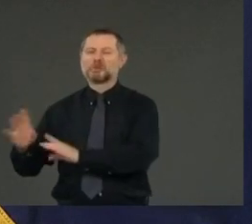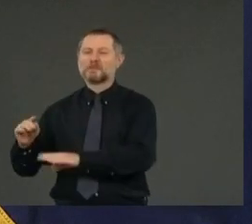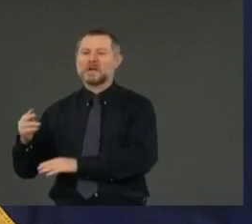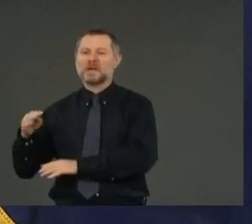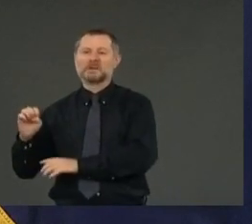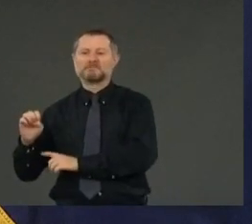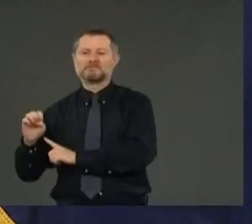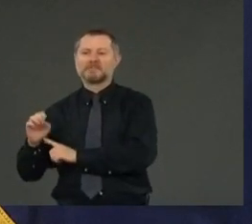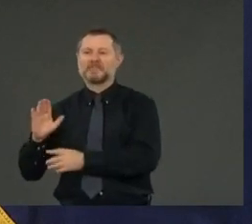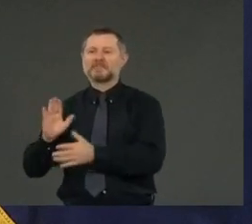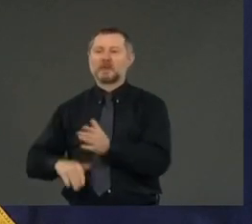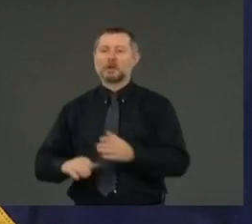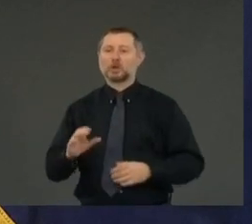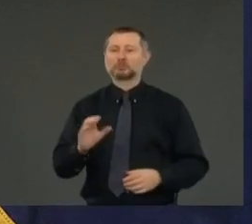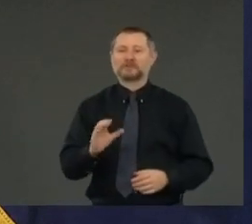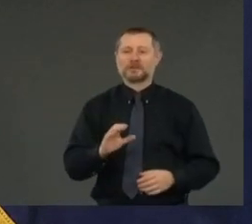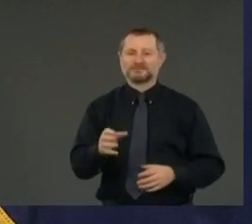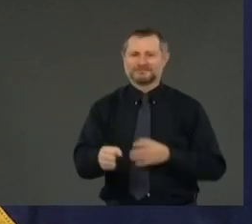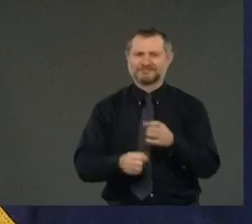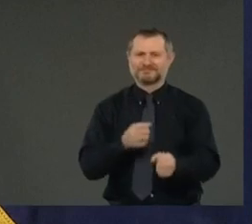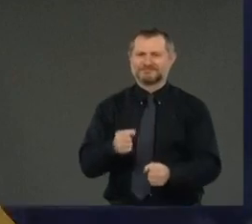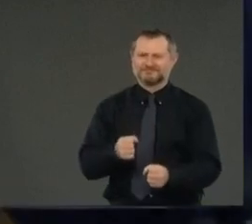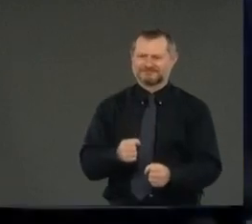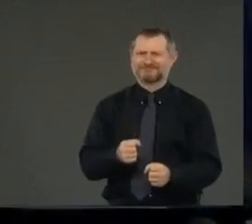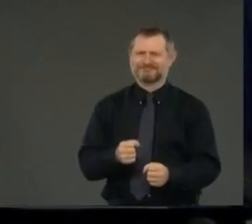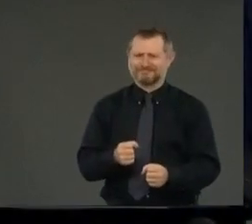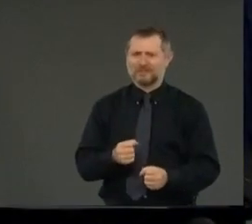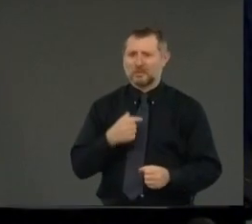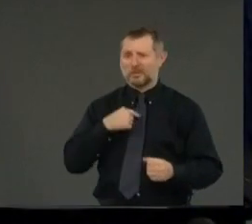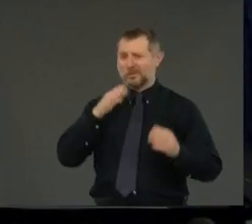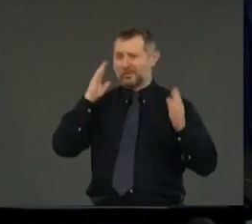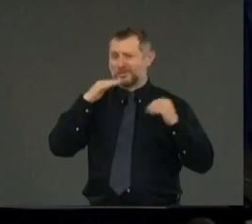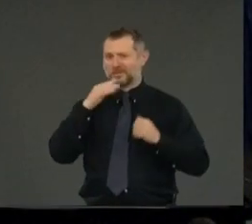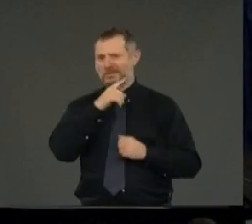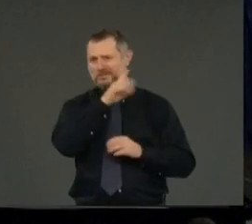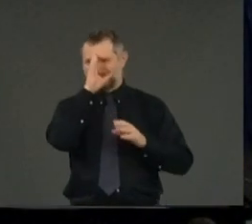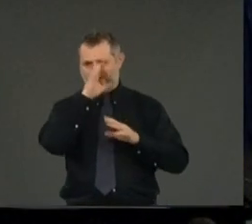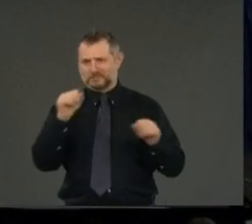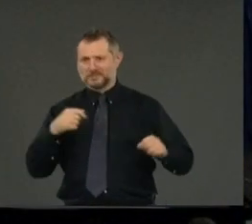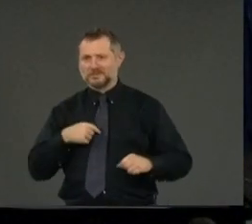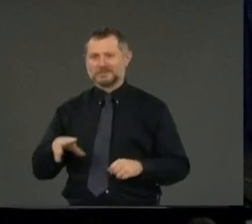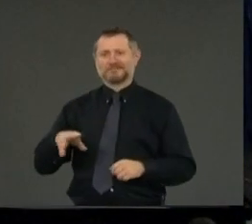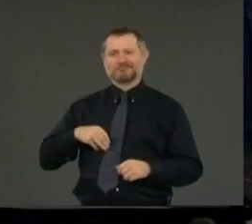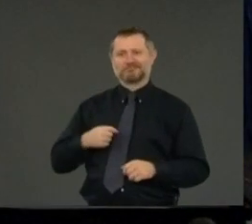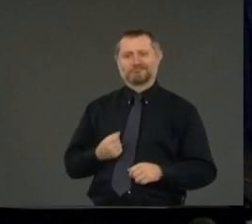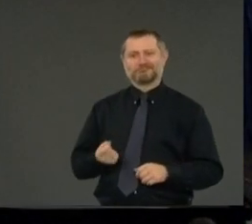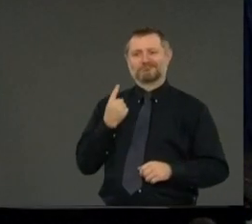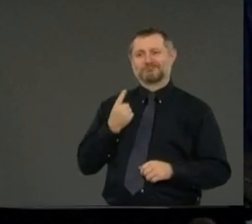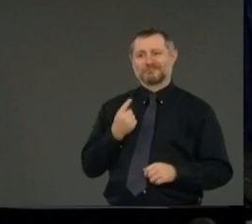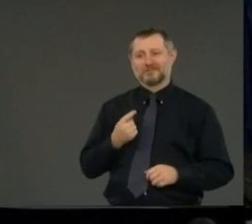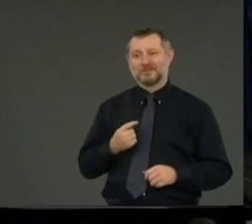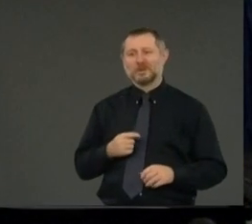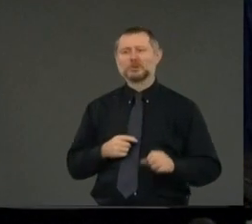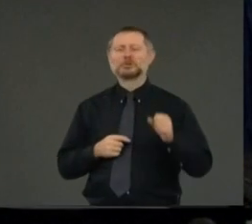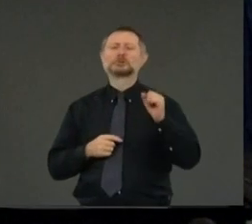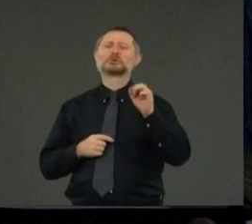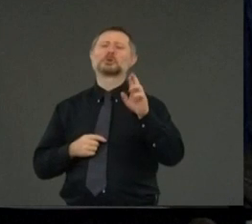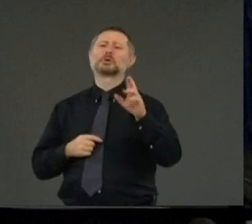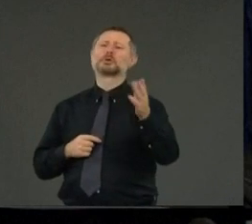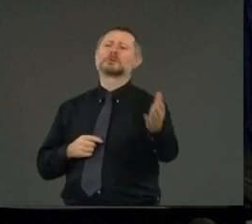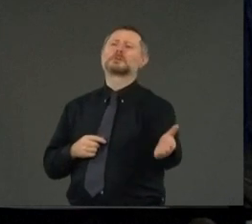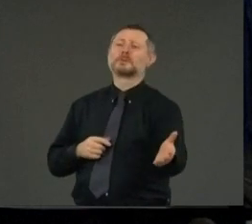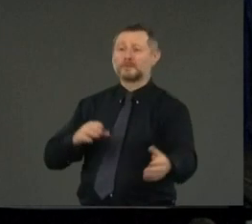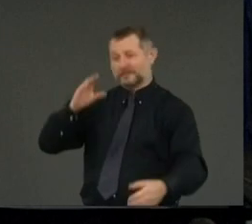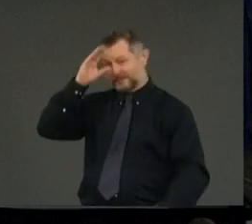he appointed. I hope he takes that to heart. Sir? Two questions, one for you and one for Dr. Zucker, if we could.